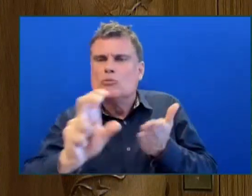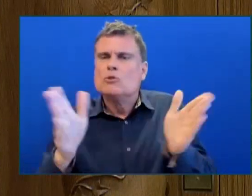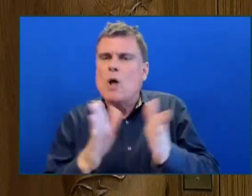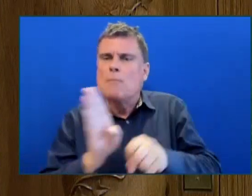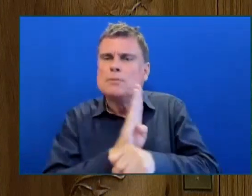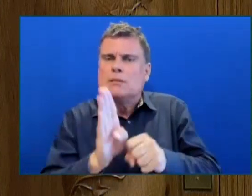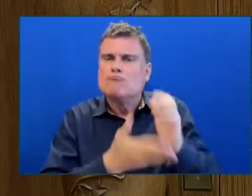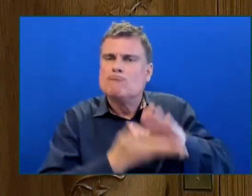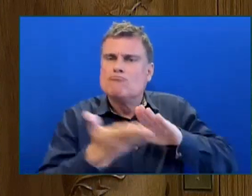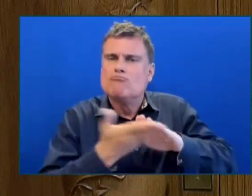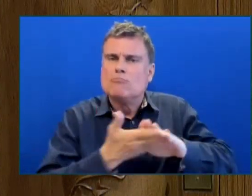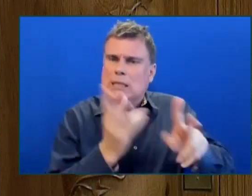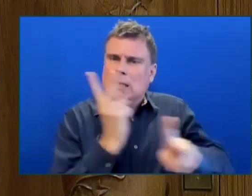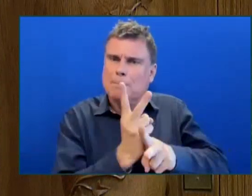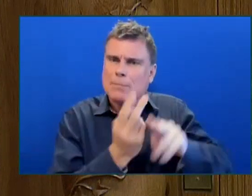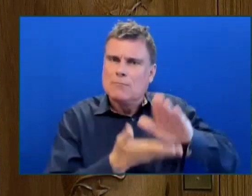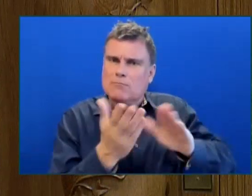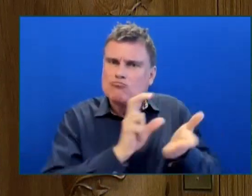Minister of Jobs.